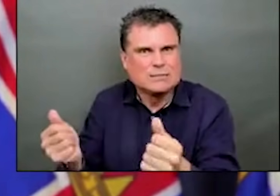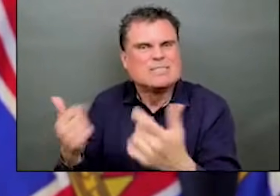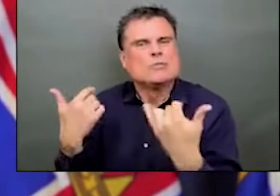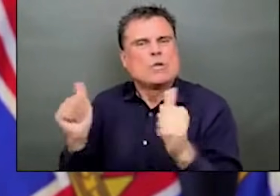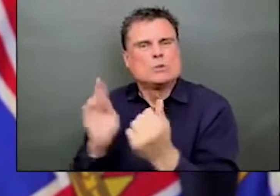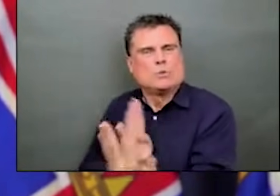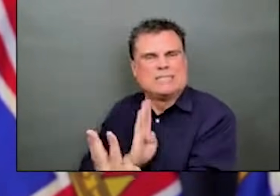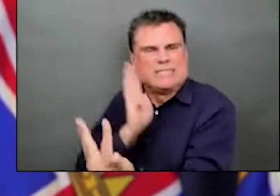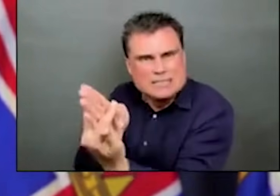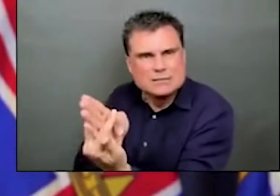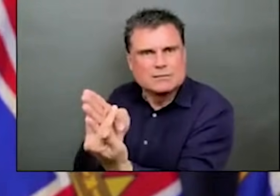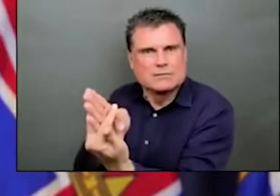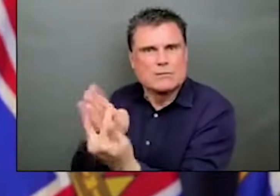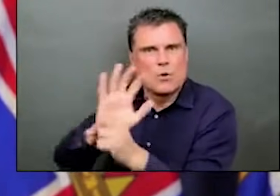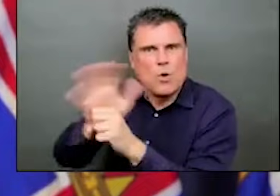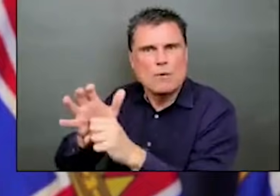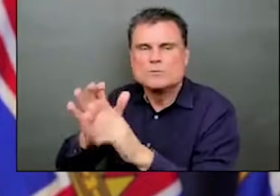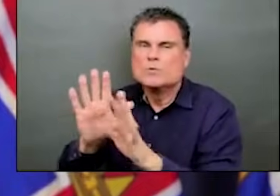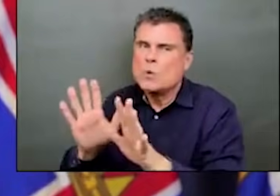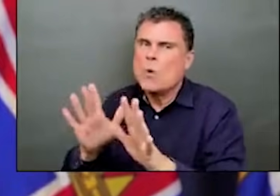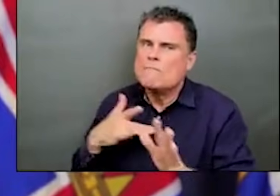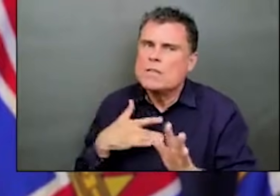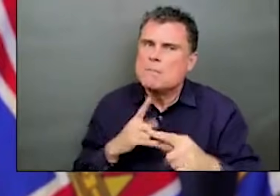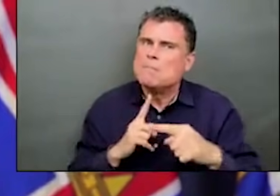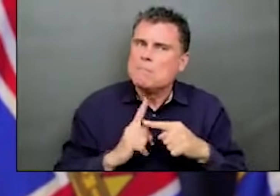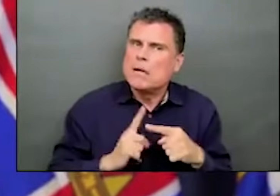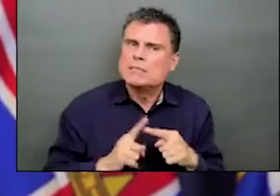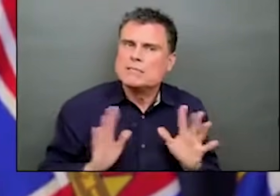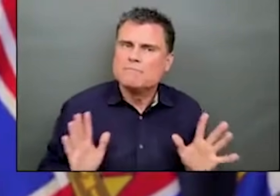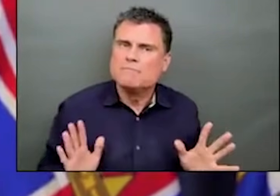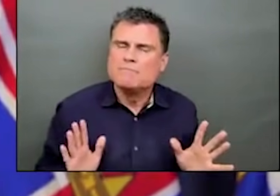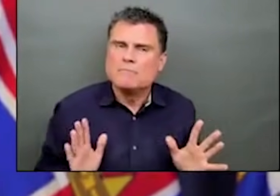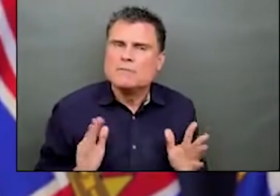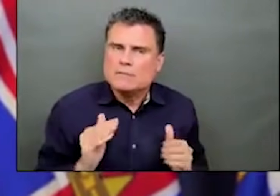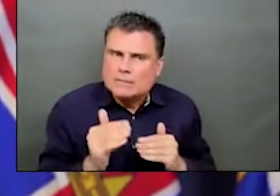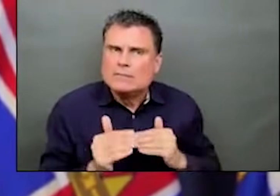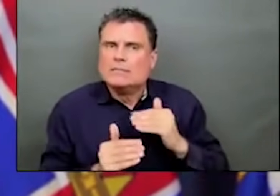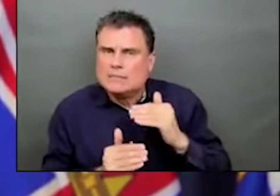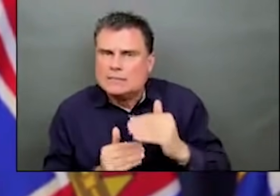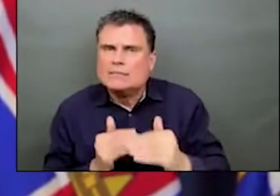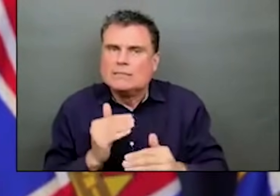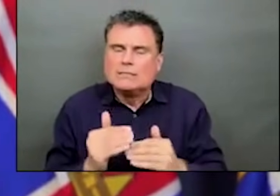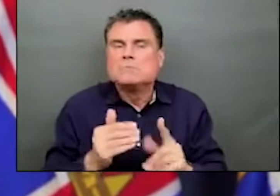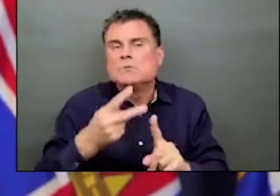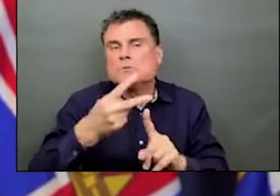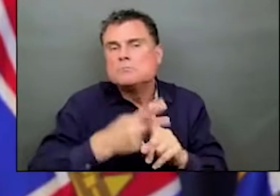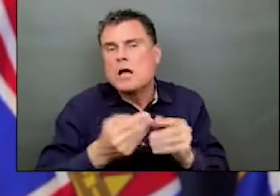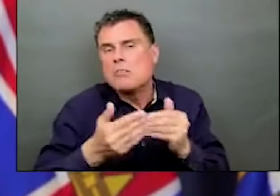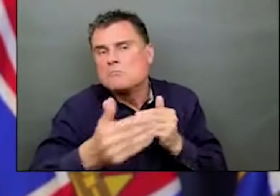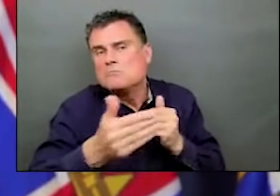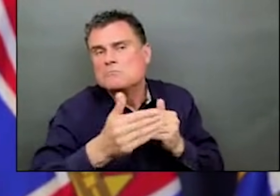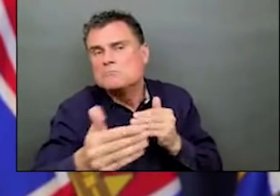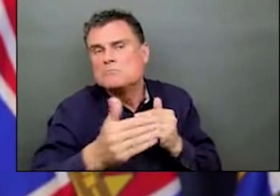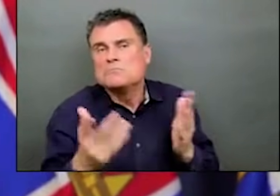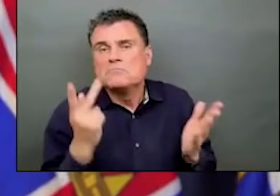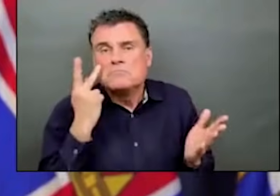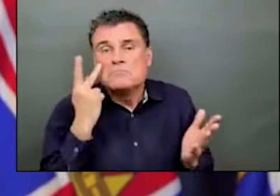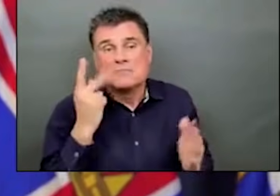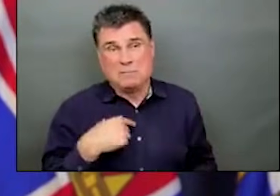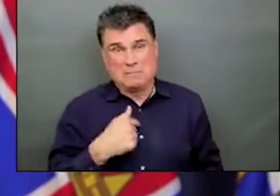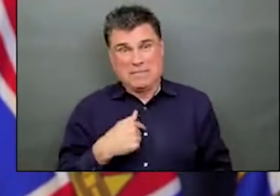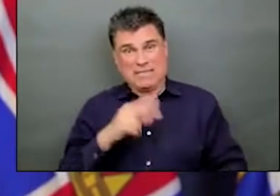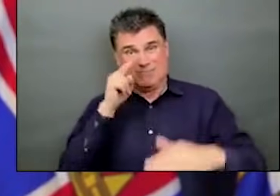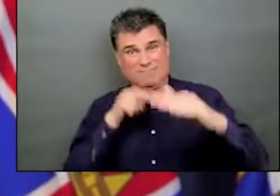are the things that are going to help us get through the next 2 months. There's going to be very little change in the next 2